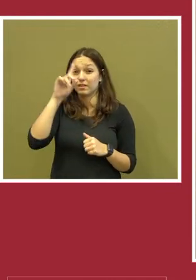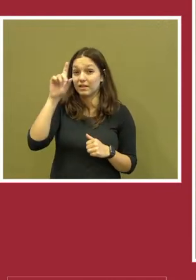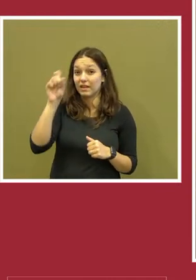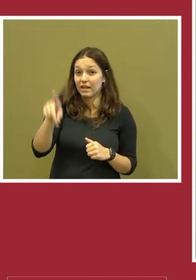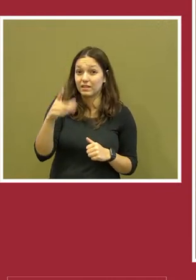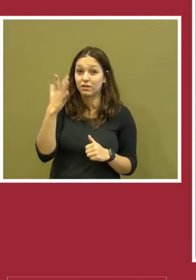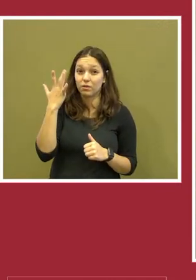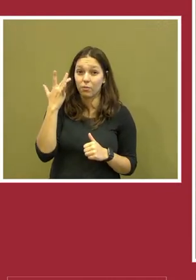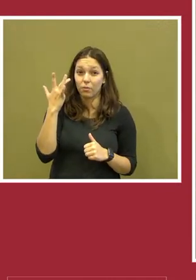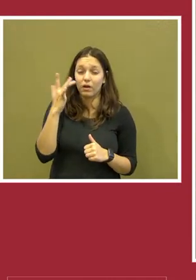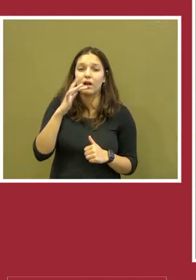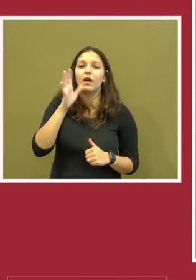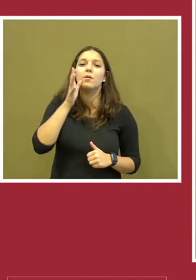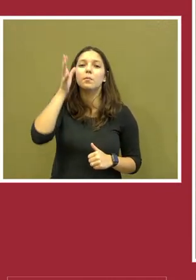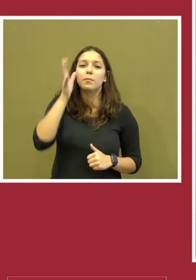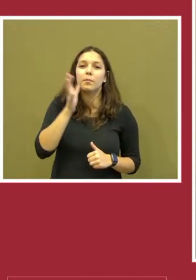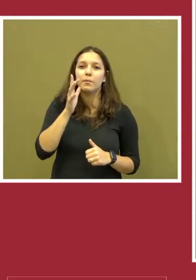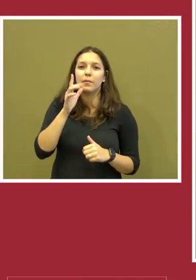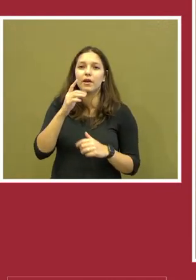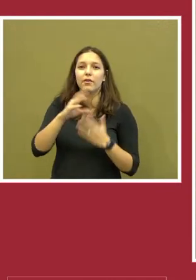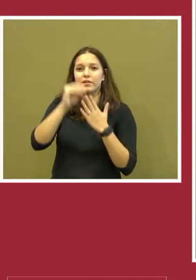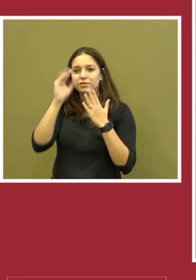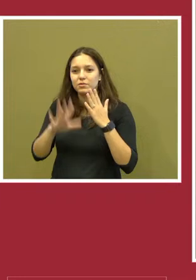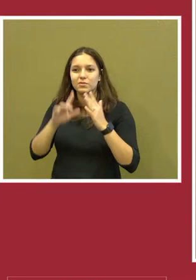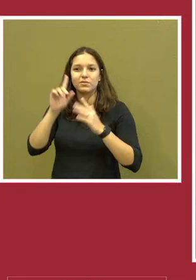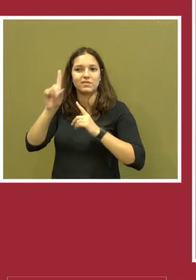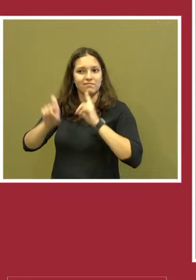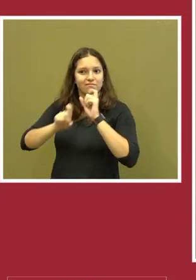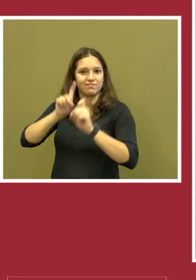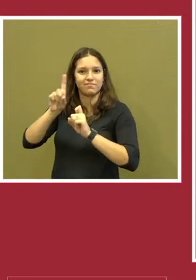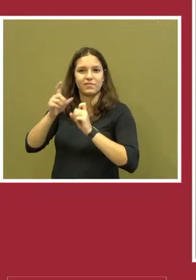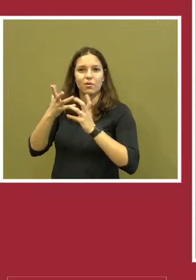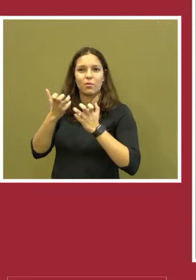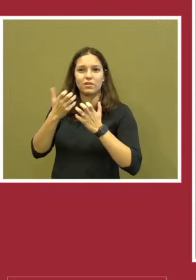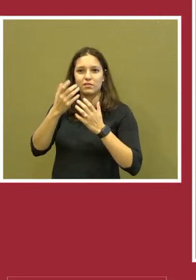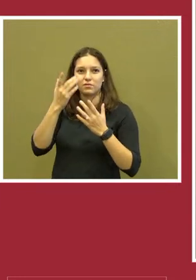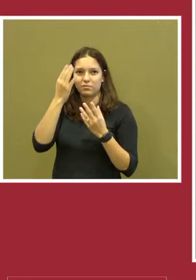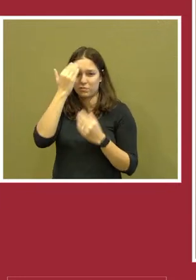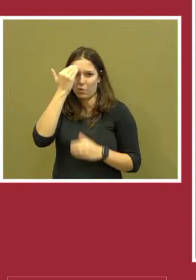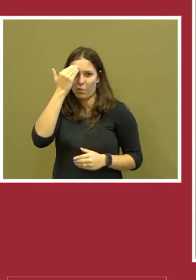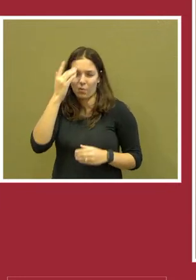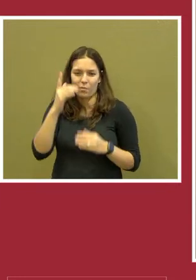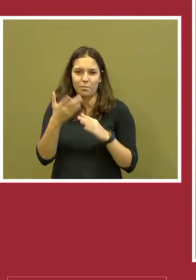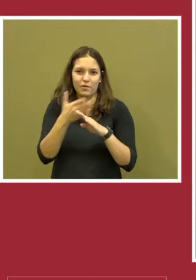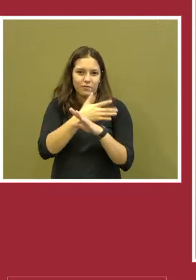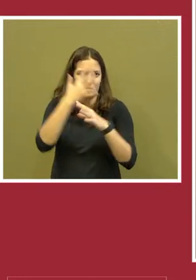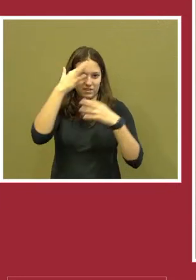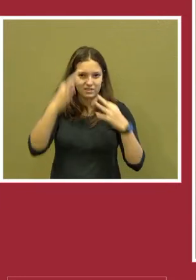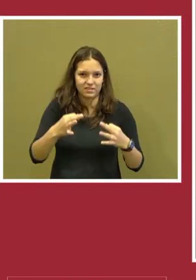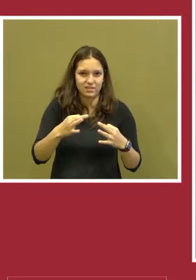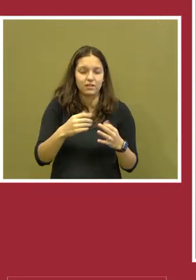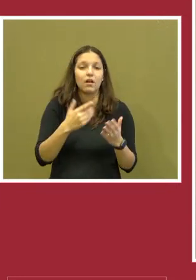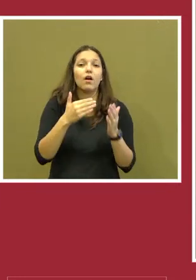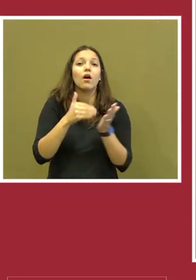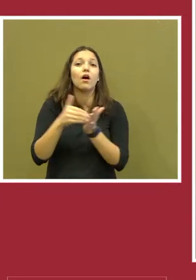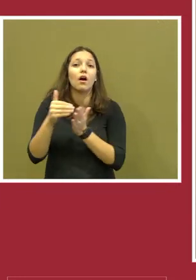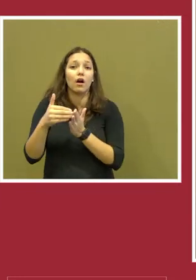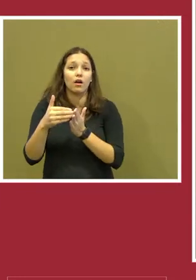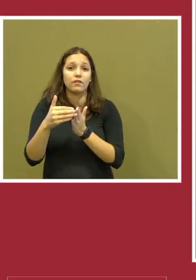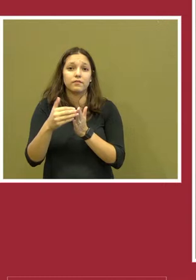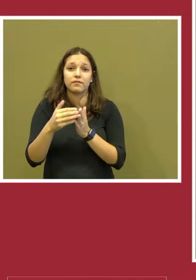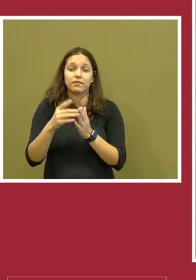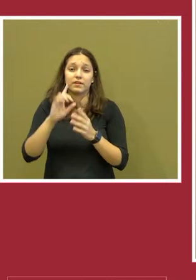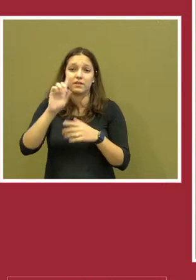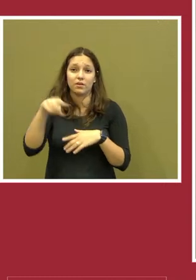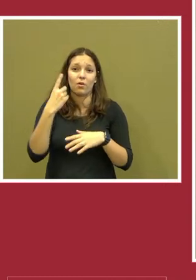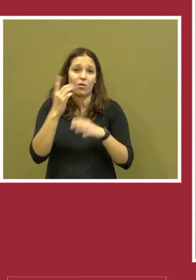parents, taxpayers, or students may want to weigh in on that issue before it's decided. Two, it often becomes the district's only